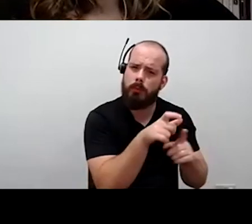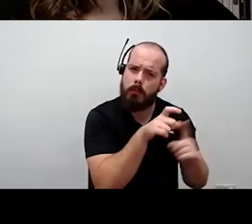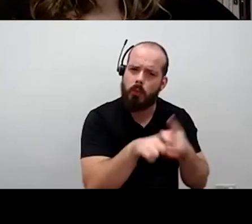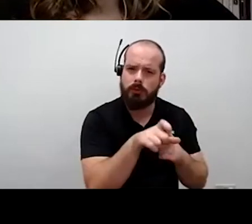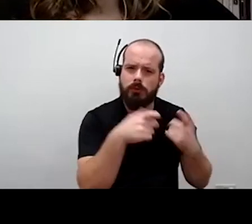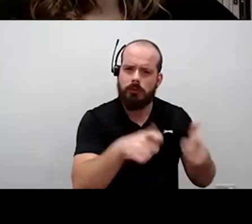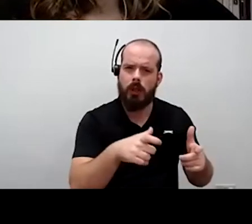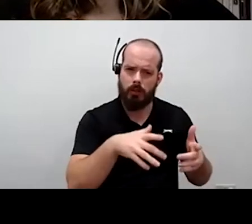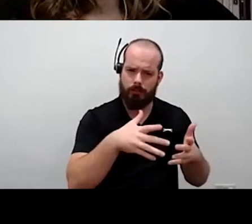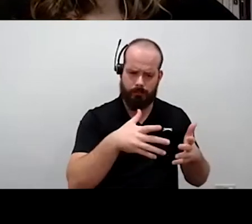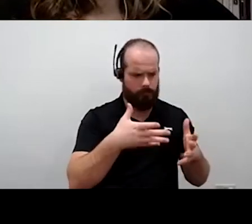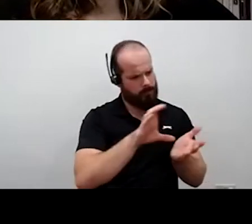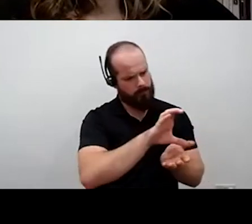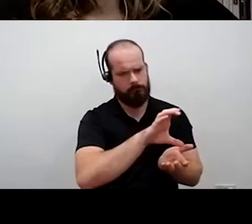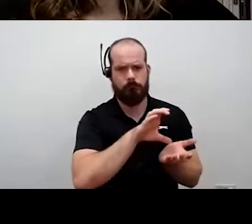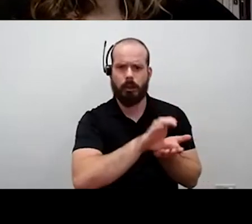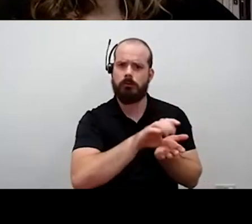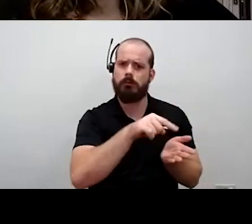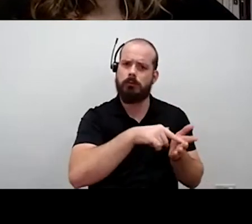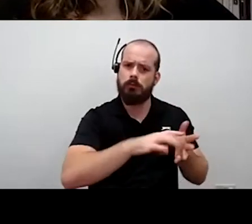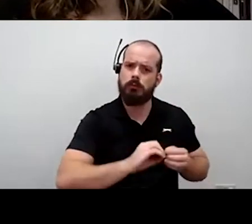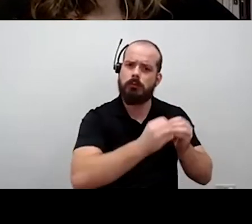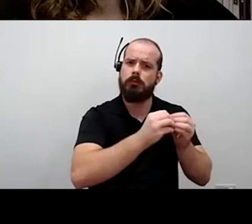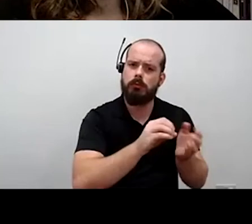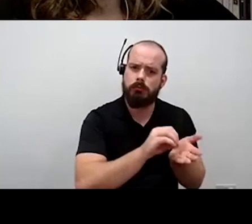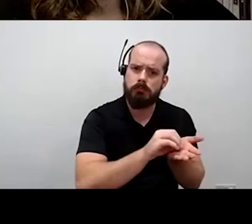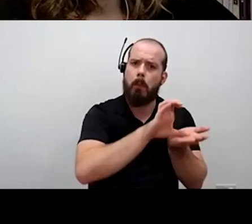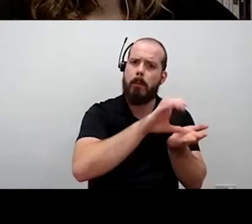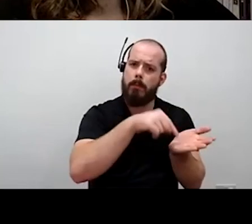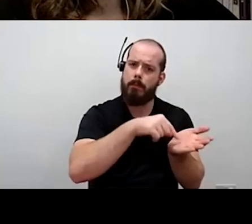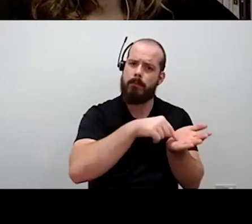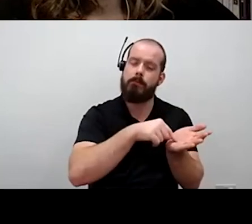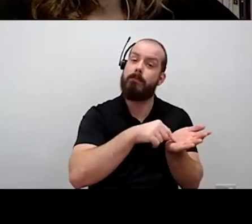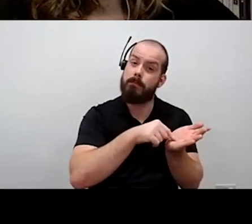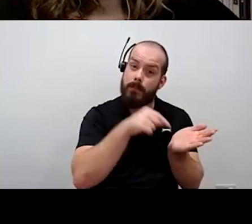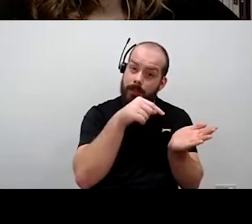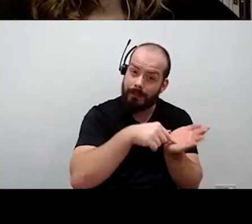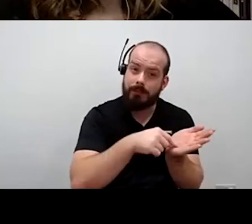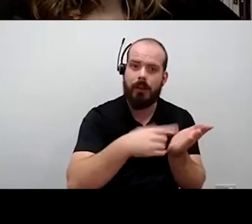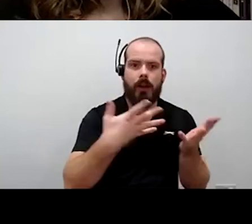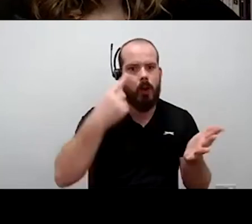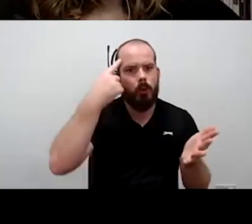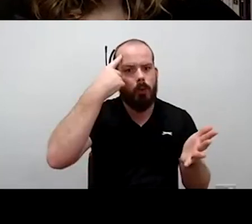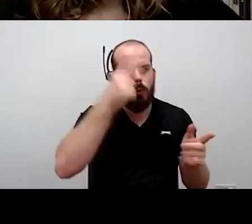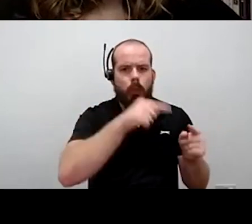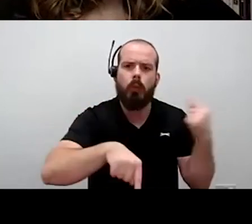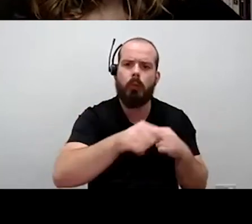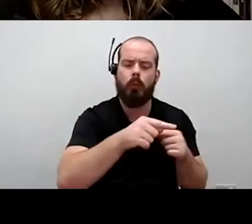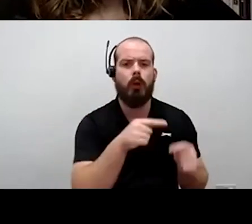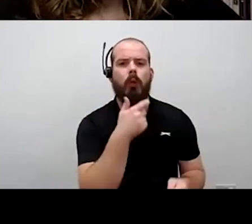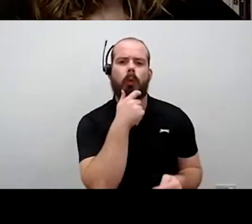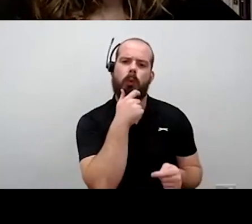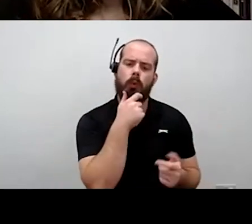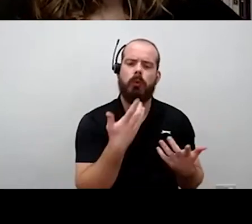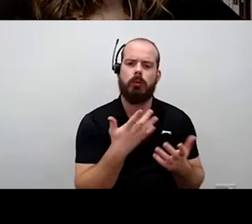a financial gain from this at the same time to reinvest back in the community? And that's the trigger, because now communities say, hell, like you've got the tidy